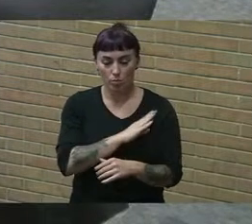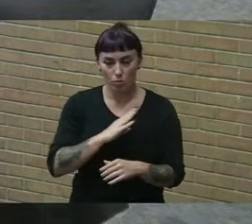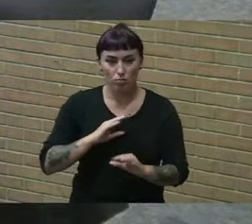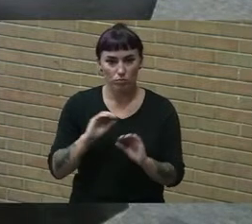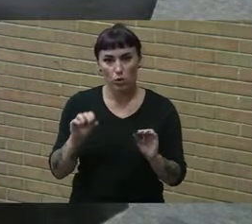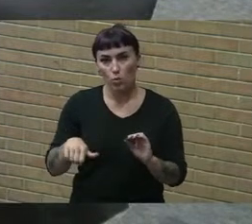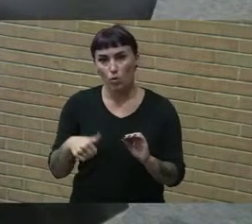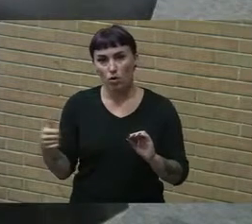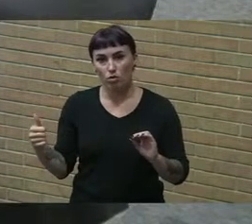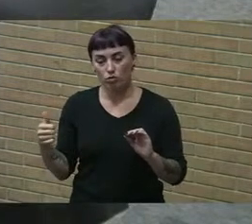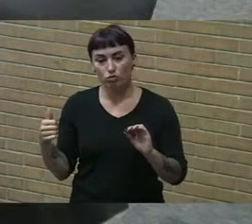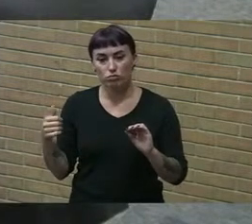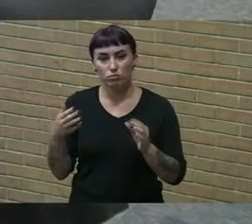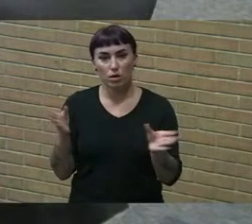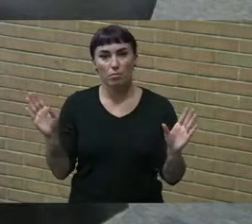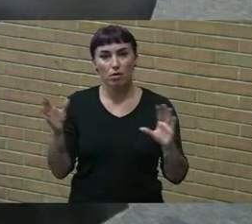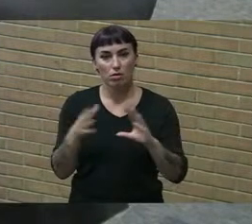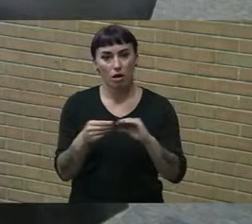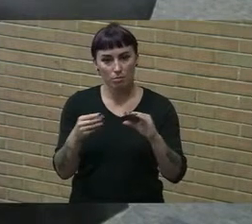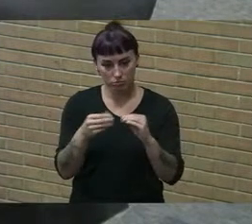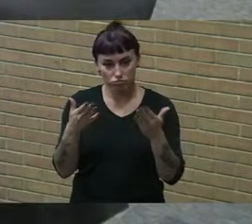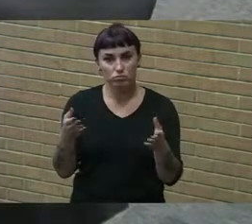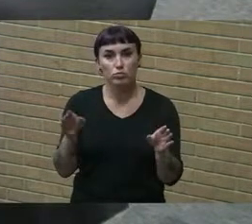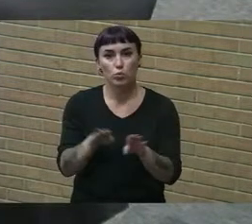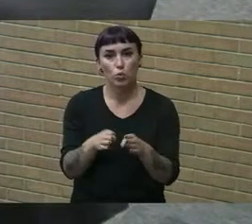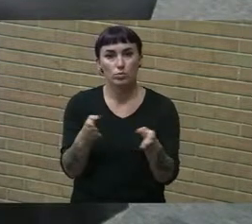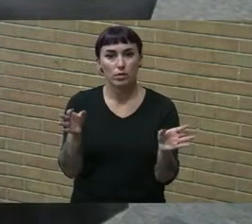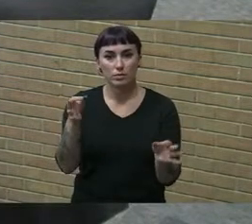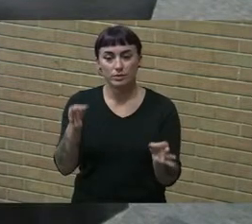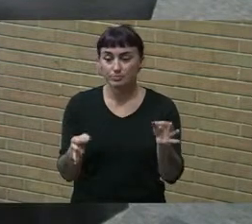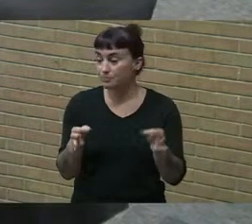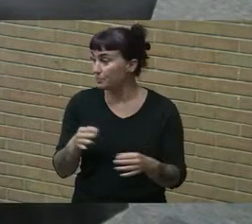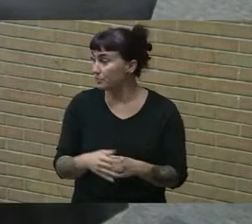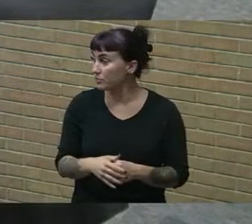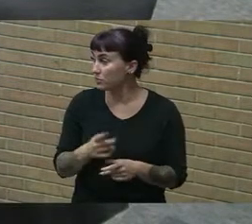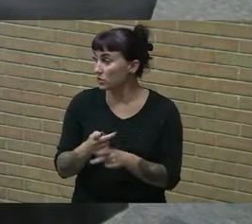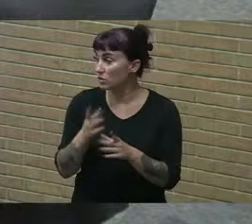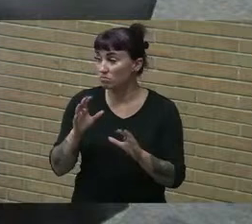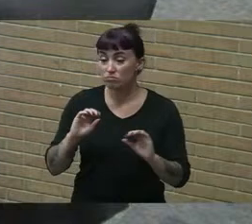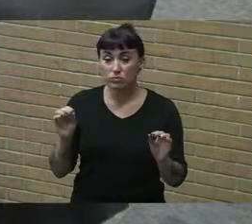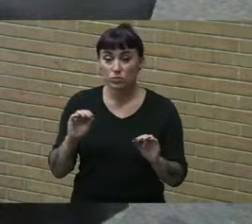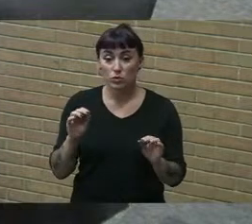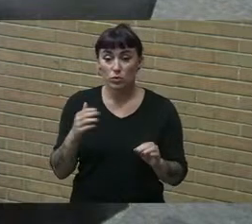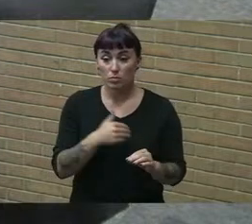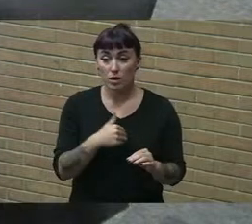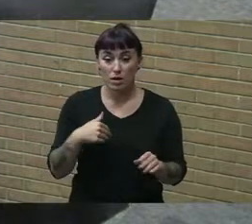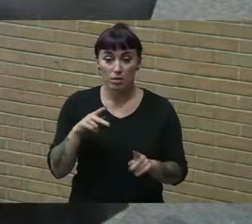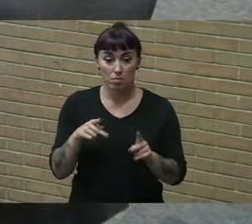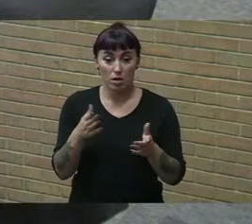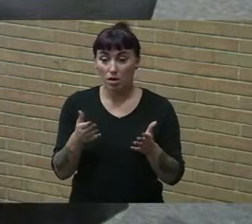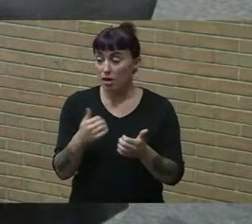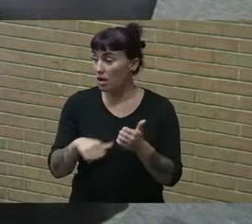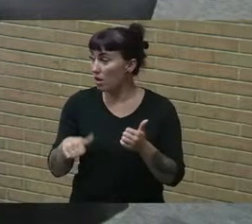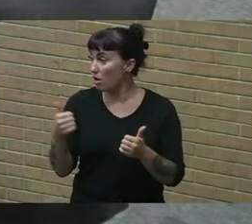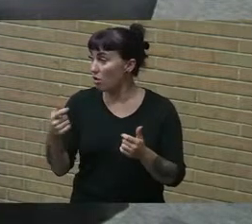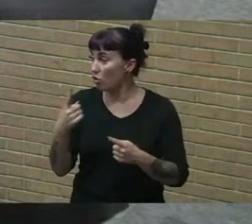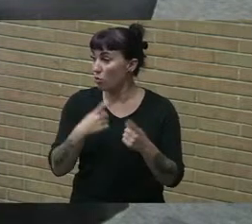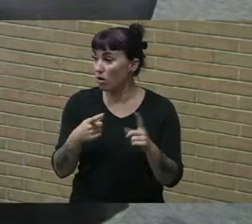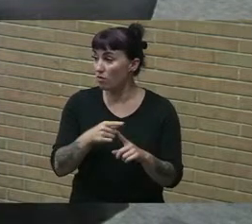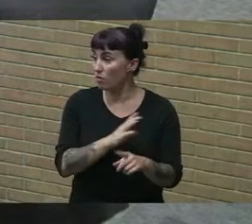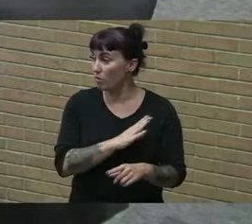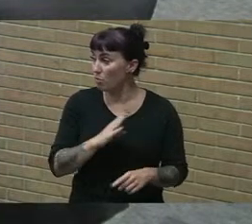no further public comments, you may close the public hearing. We don't have any members of the public. Are there any more questions from board